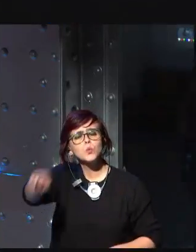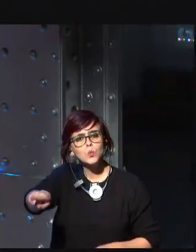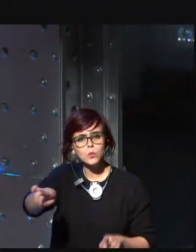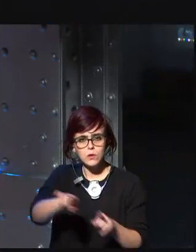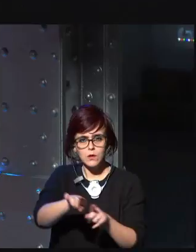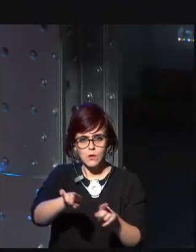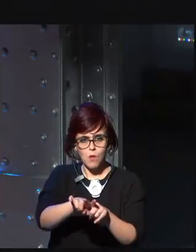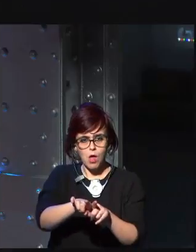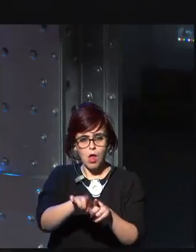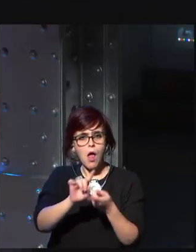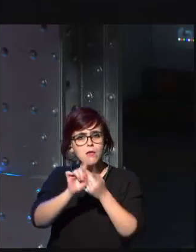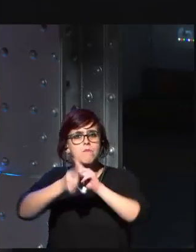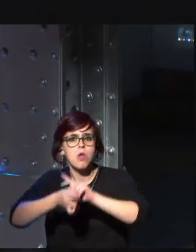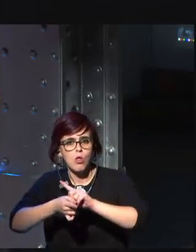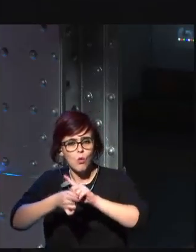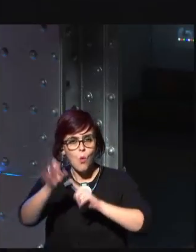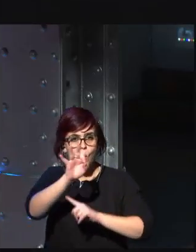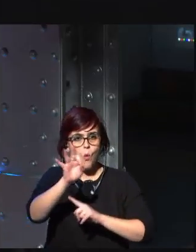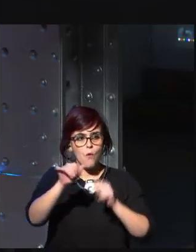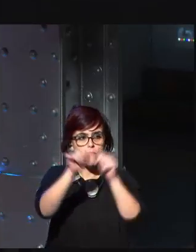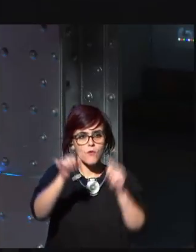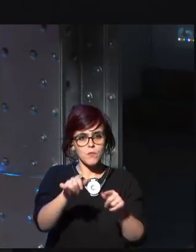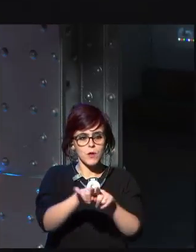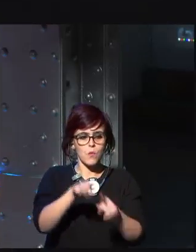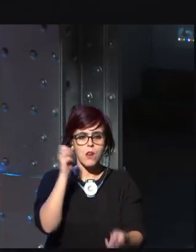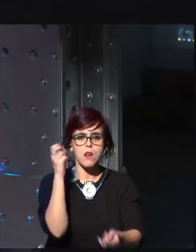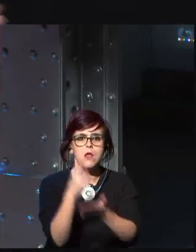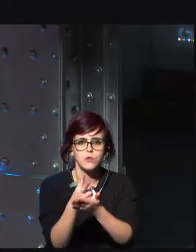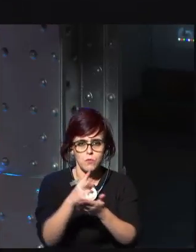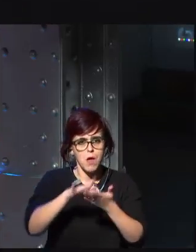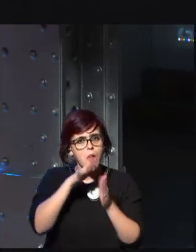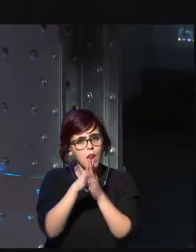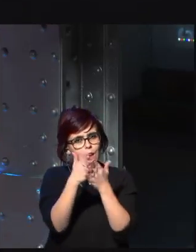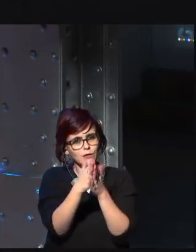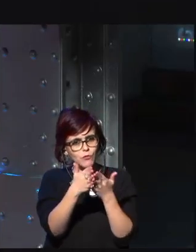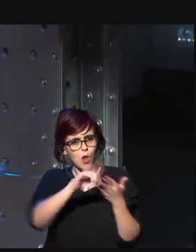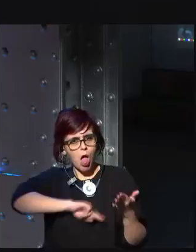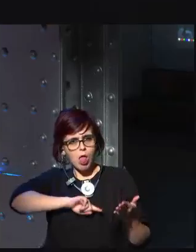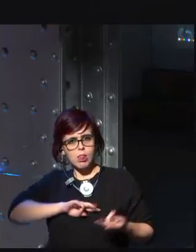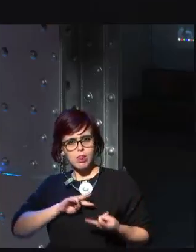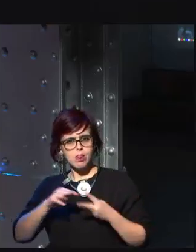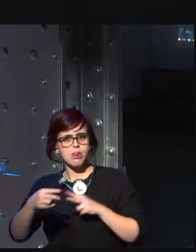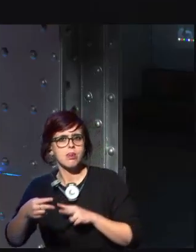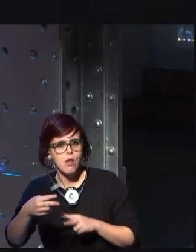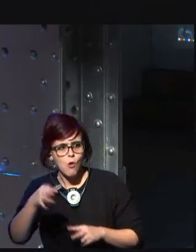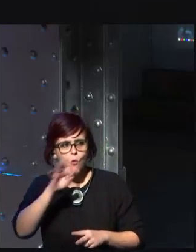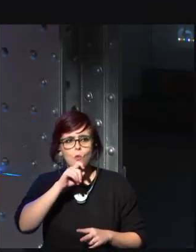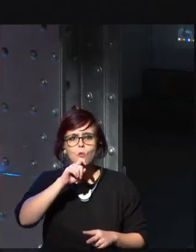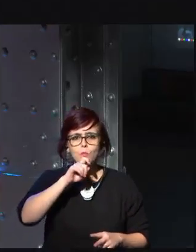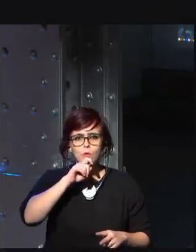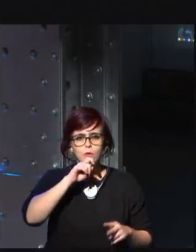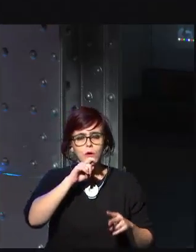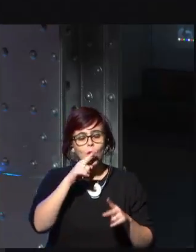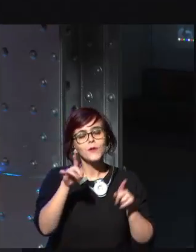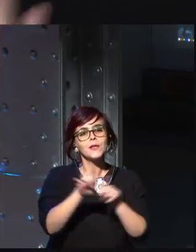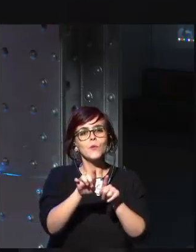if you have changed when it comes to facing up to the challenge of writing this book. And I'd like to ask